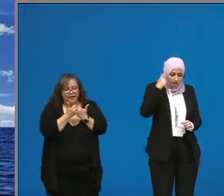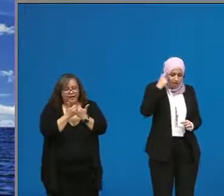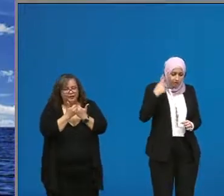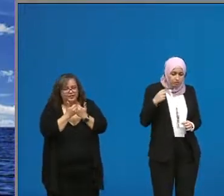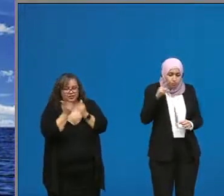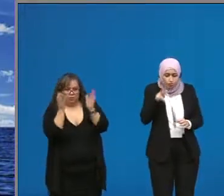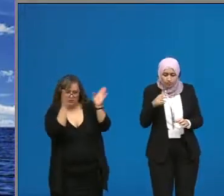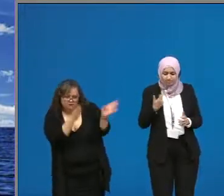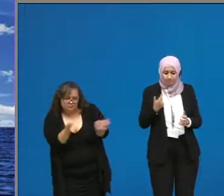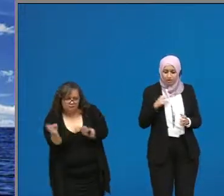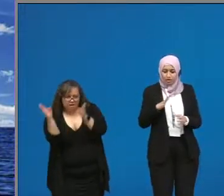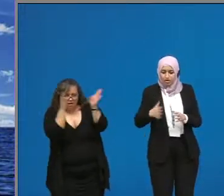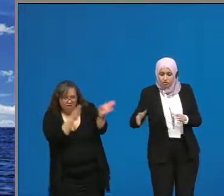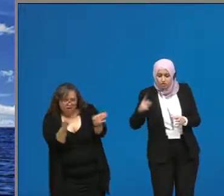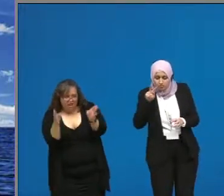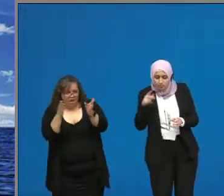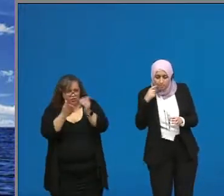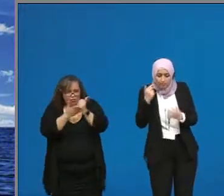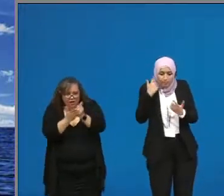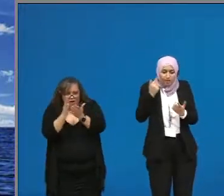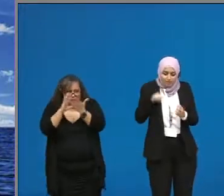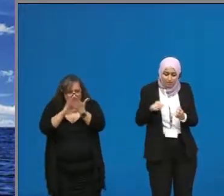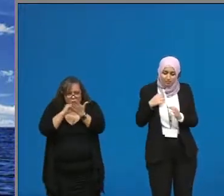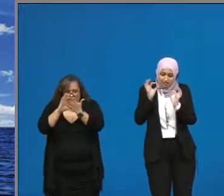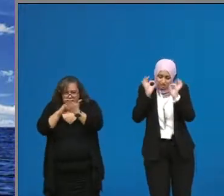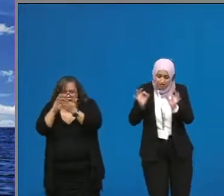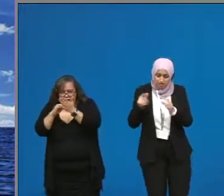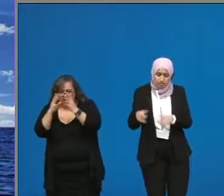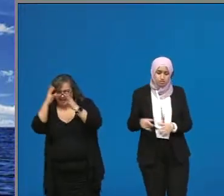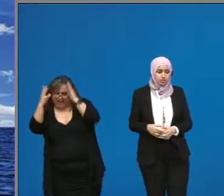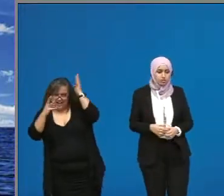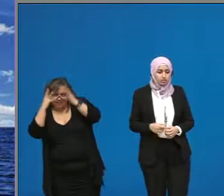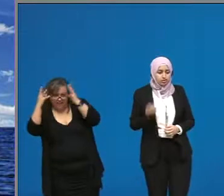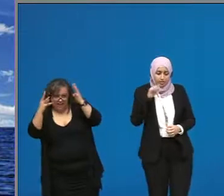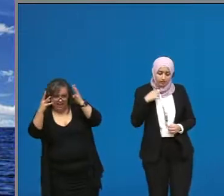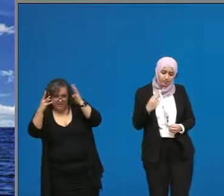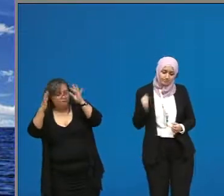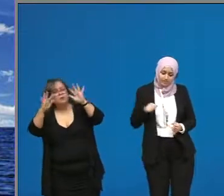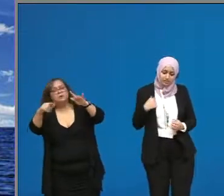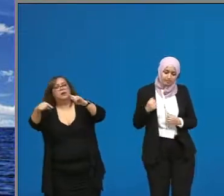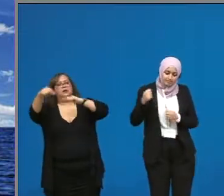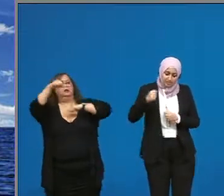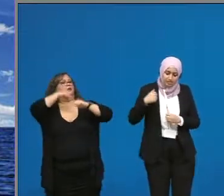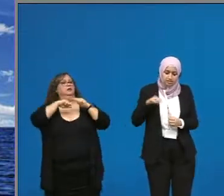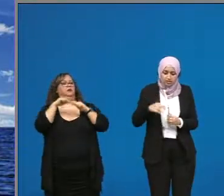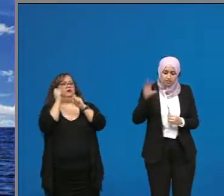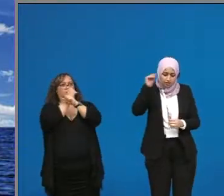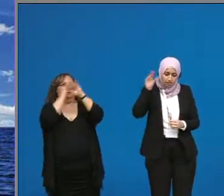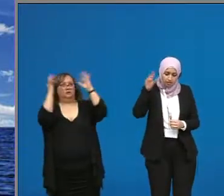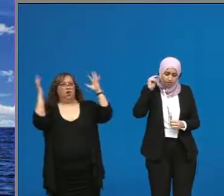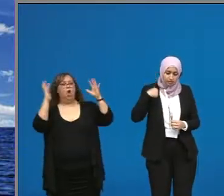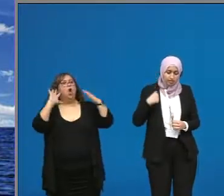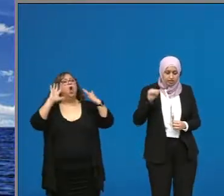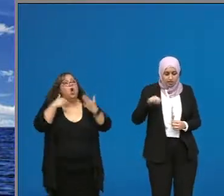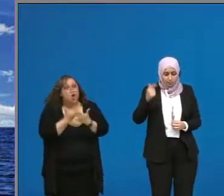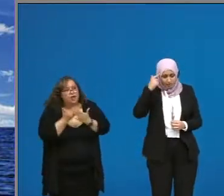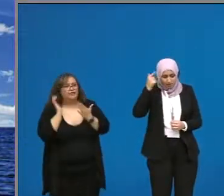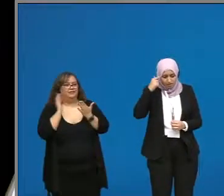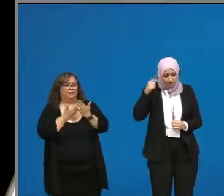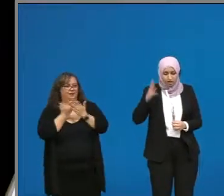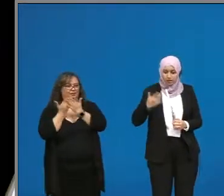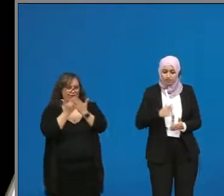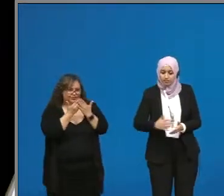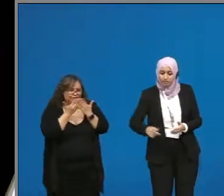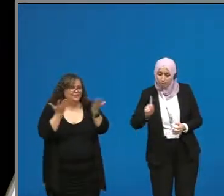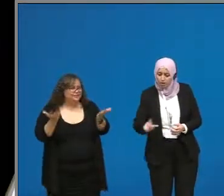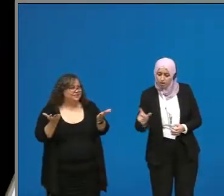for learning, which is the innovation that we'll get to, we've got to take into account every single student in our student body. Because